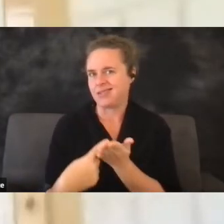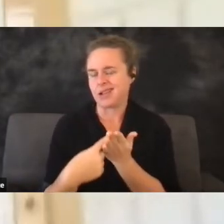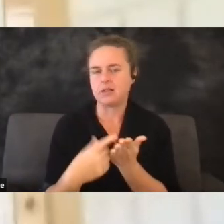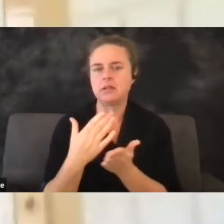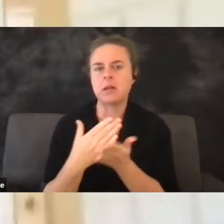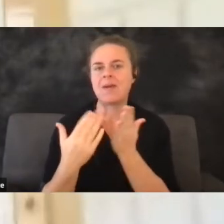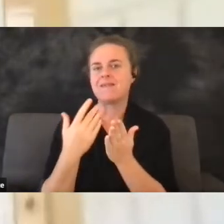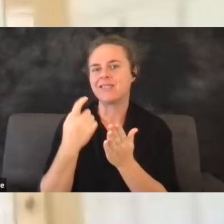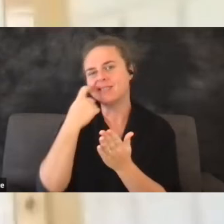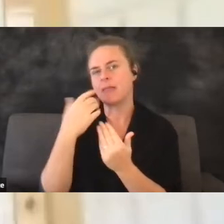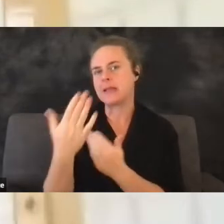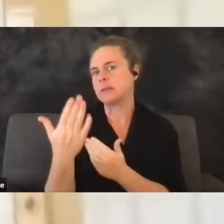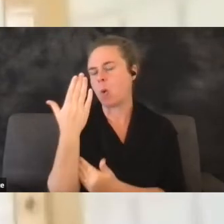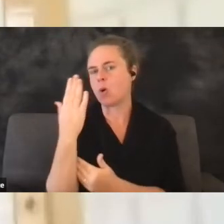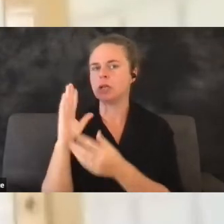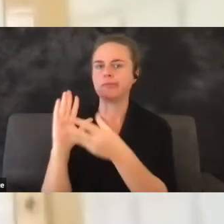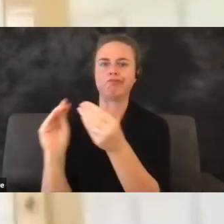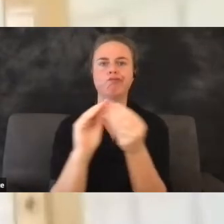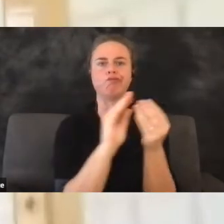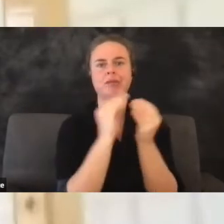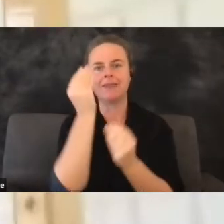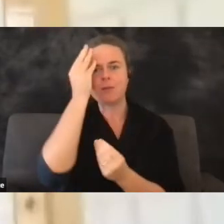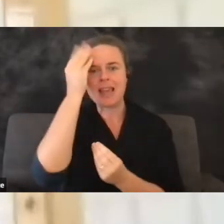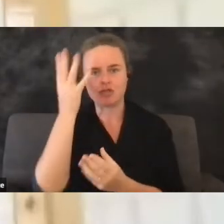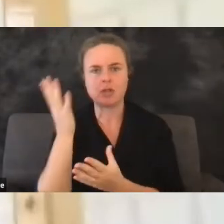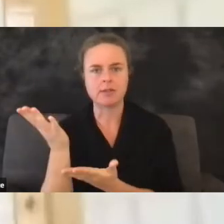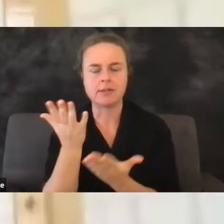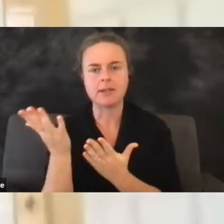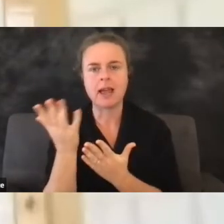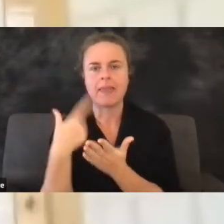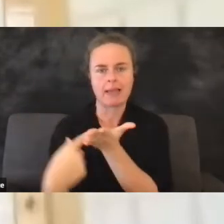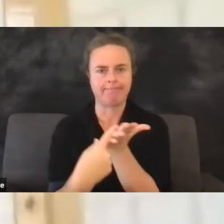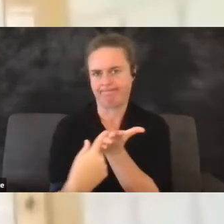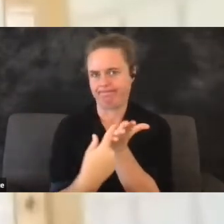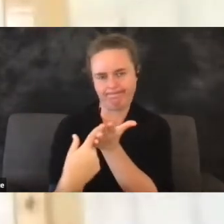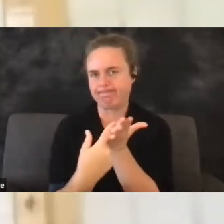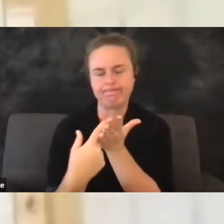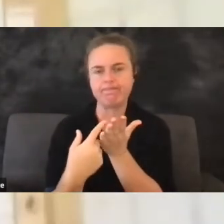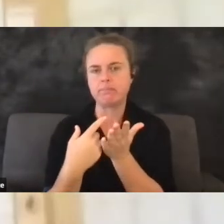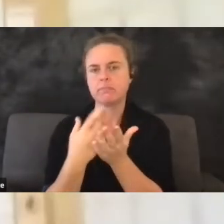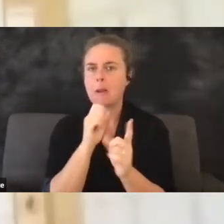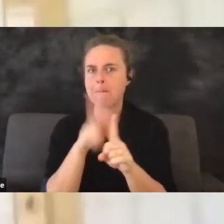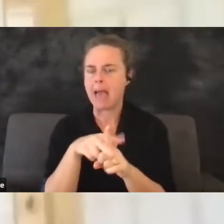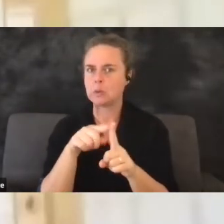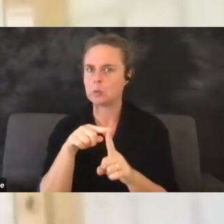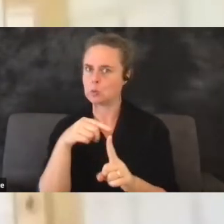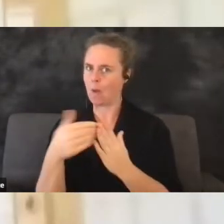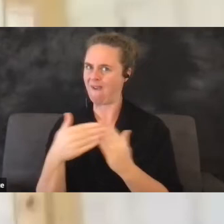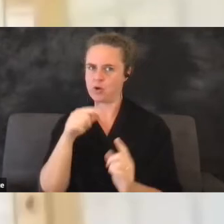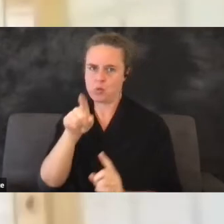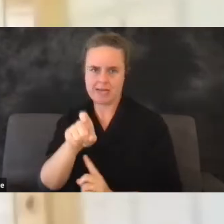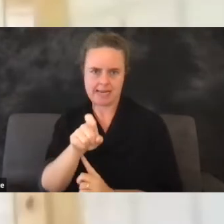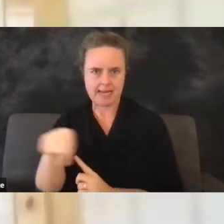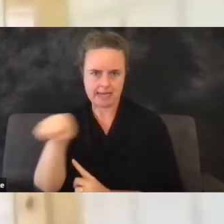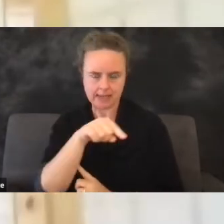this morning and take it where you need to. So I'd like to share the discussion prompts and then talk a little bit about how these things are